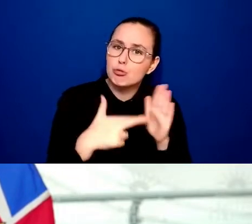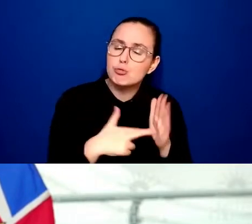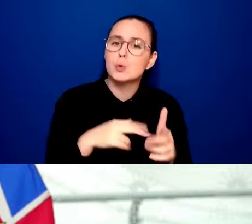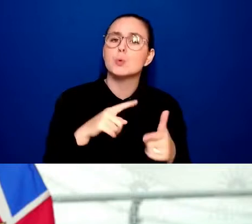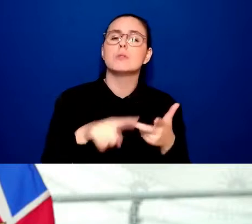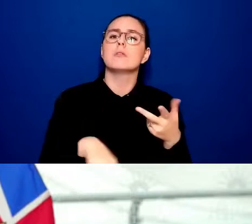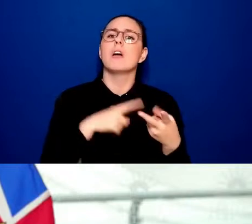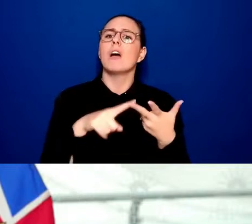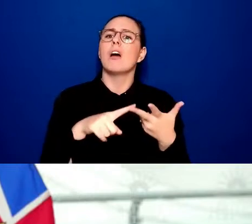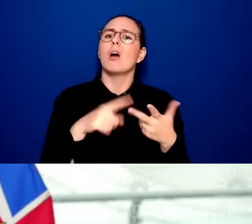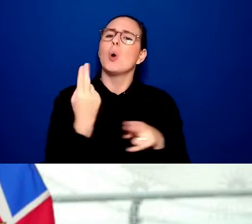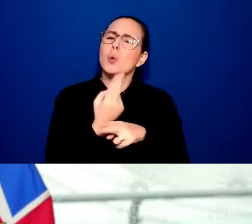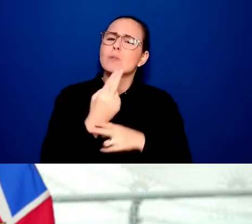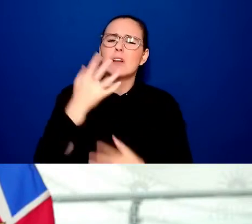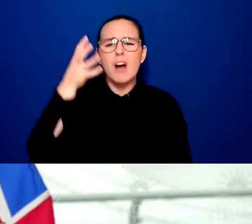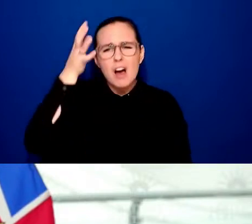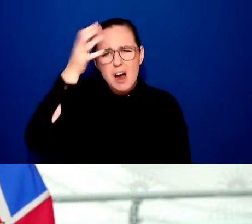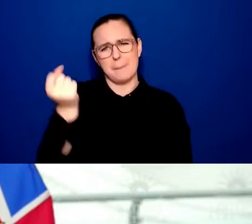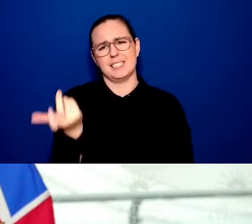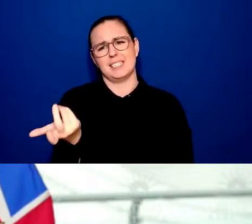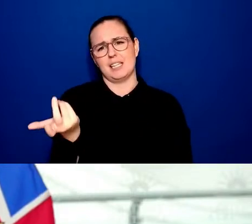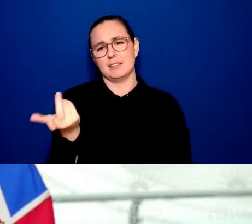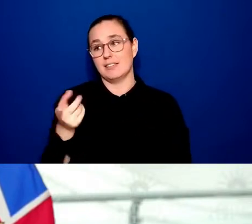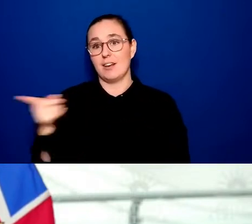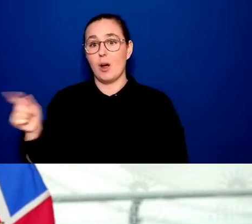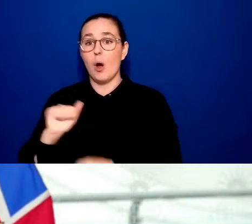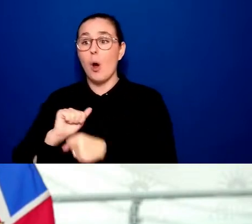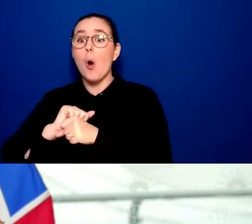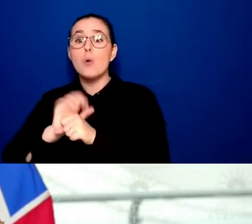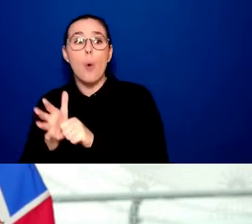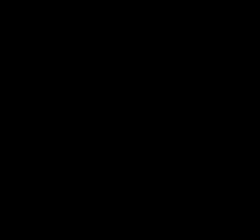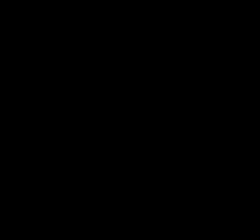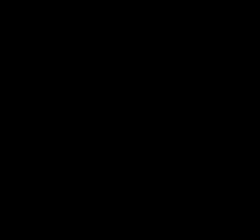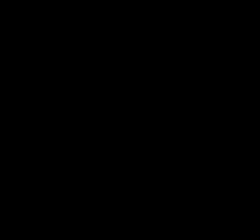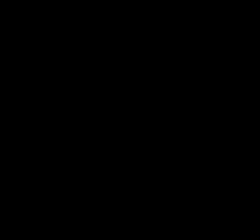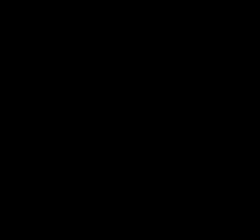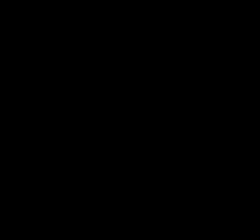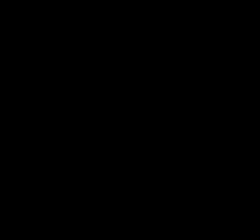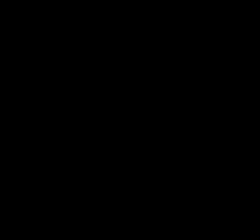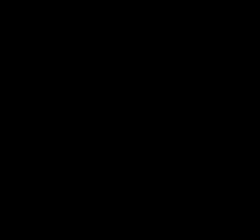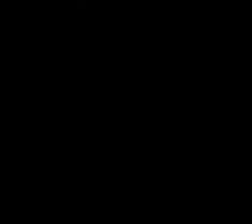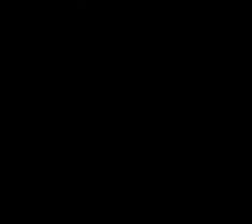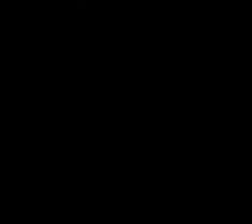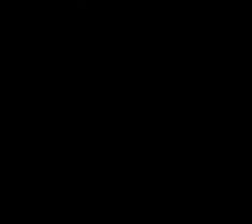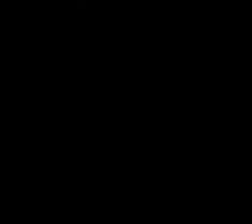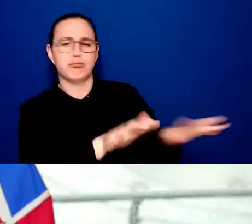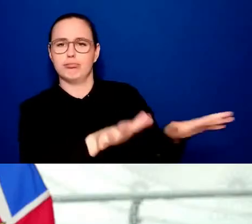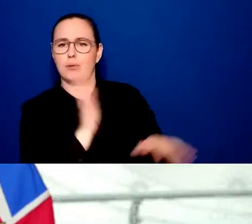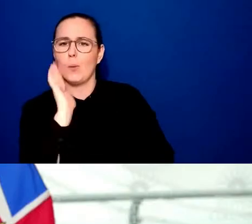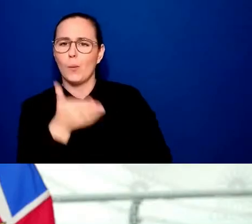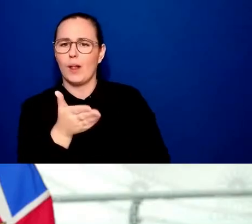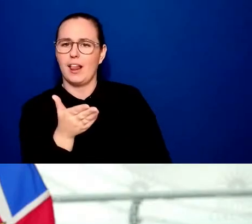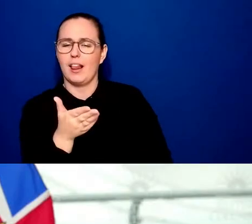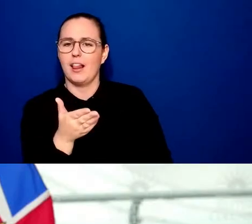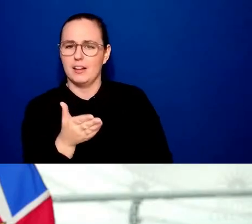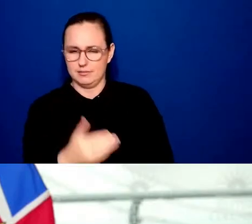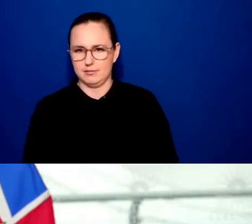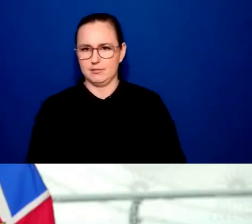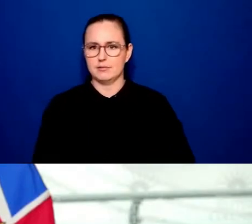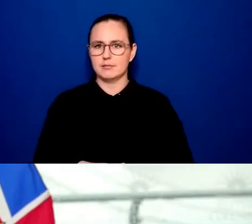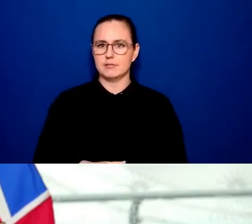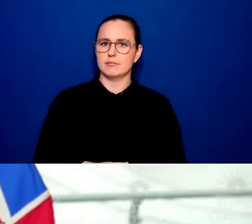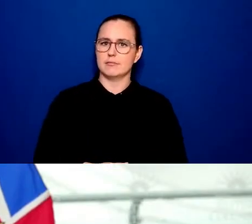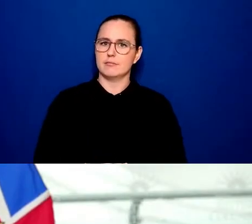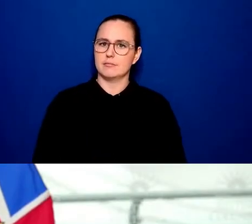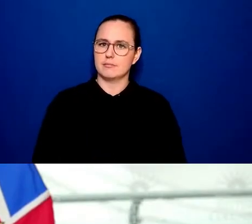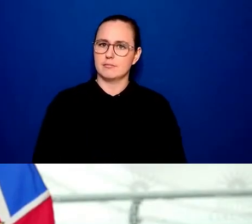on our vulnerabilities and pounces on our slip-ups. And as so many are being forced, it's a virus that embraces